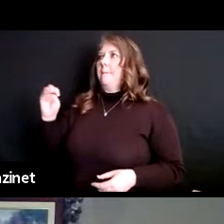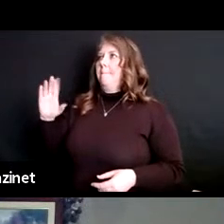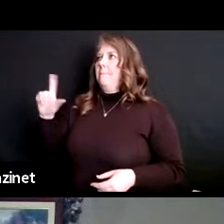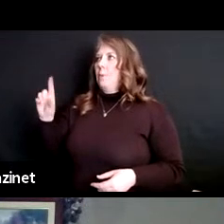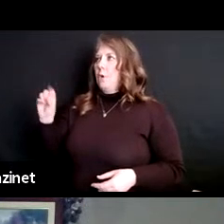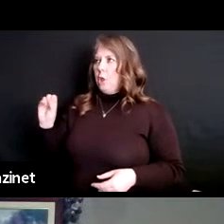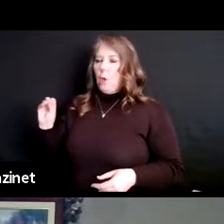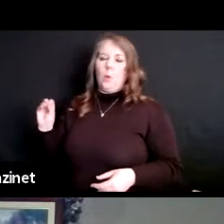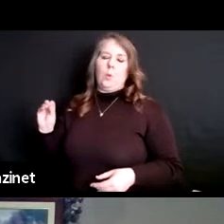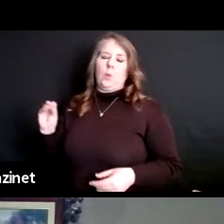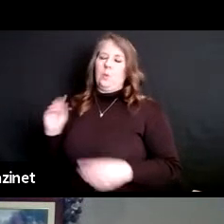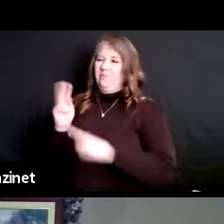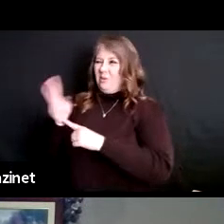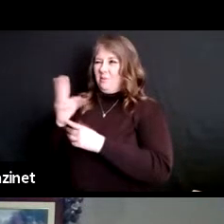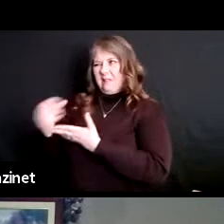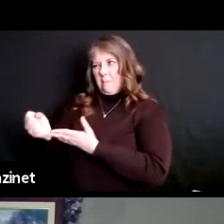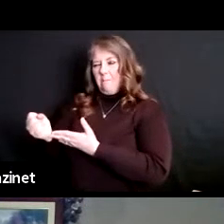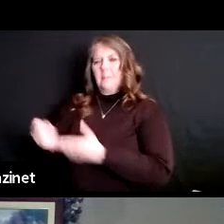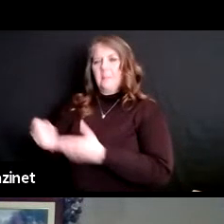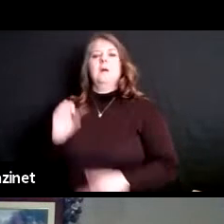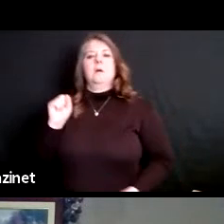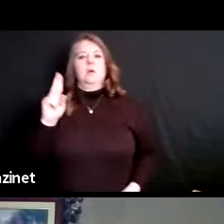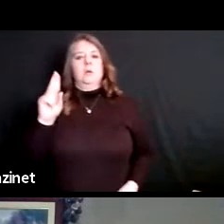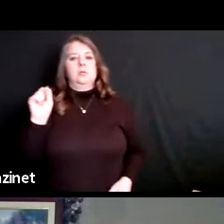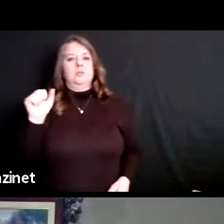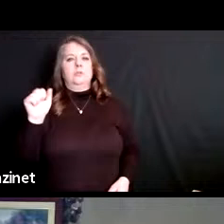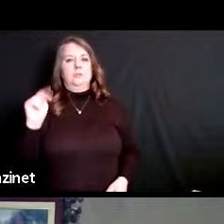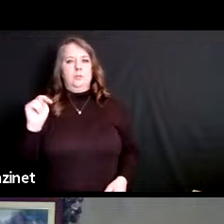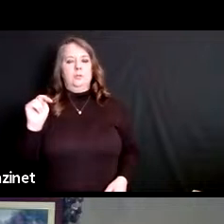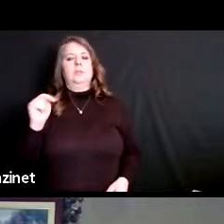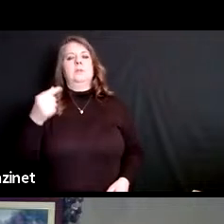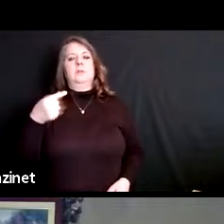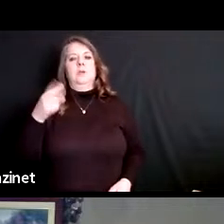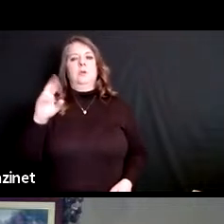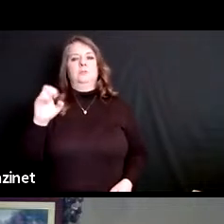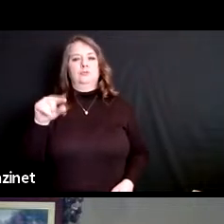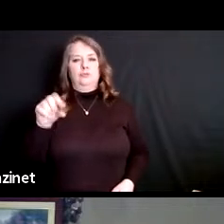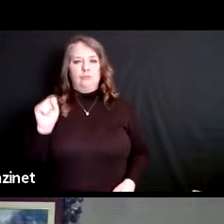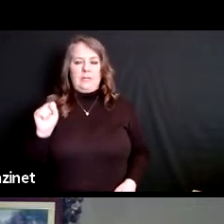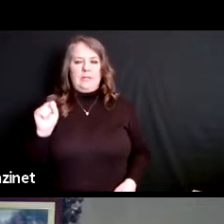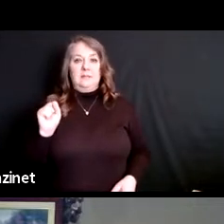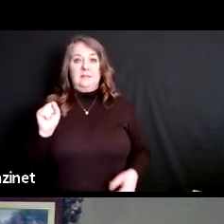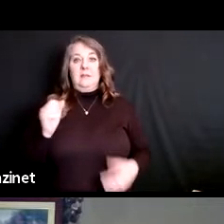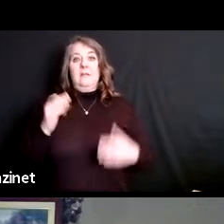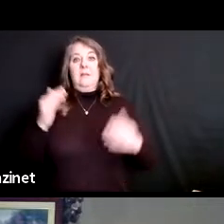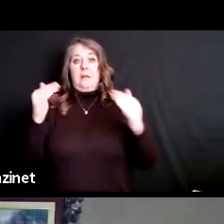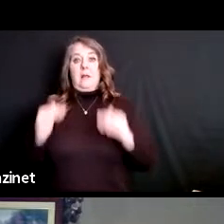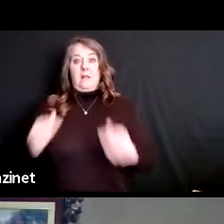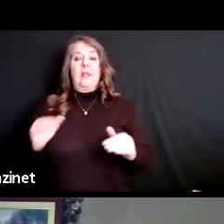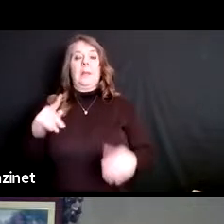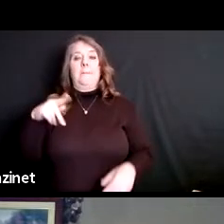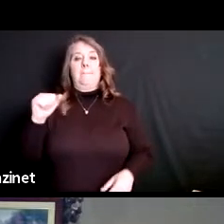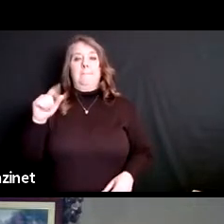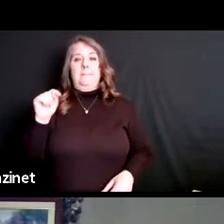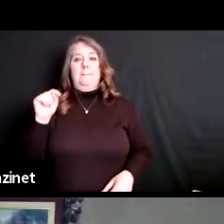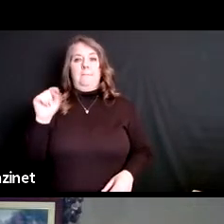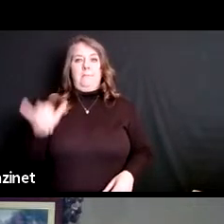2 minutes is up. Susan Grace, you're up next. After that will be Patty